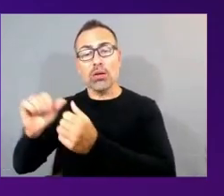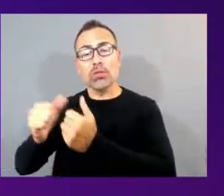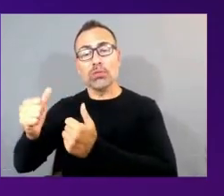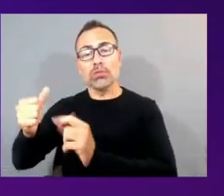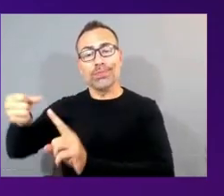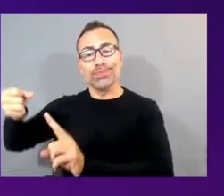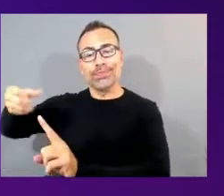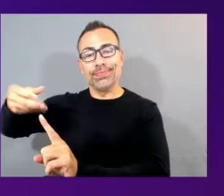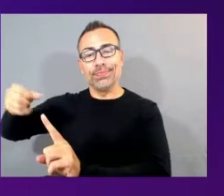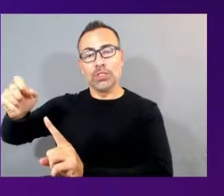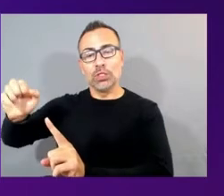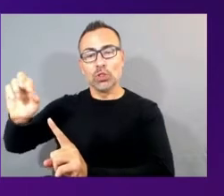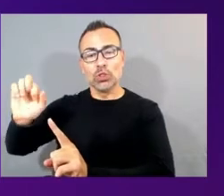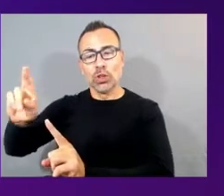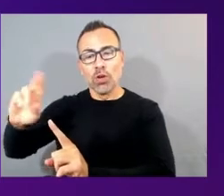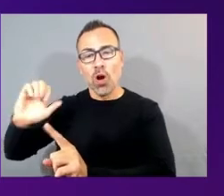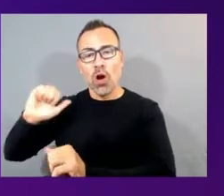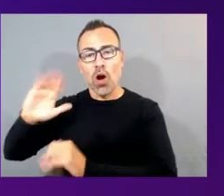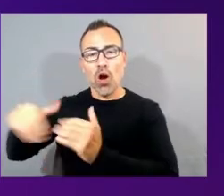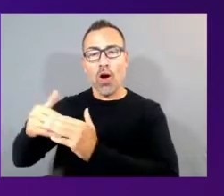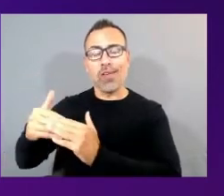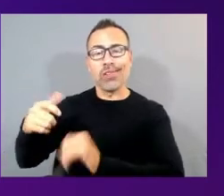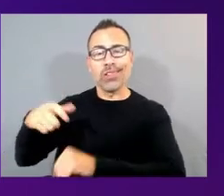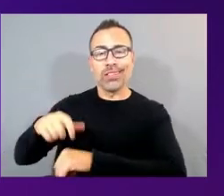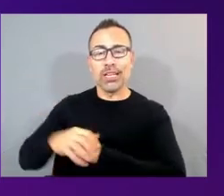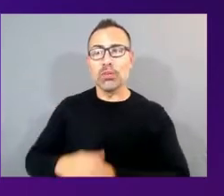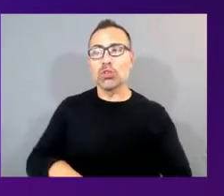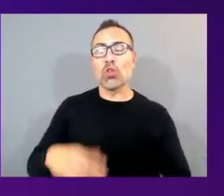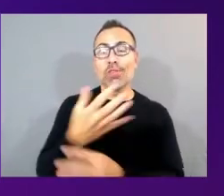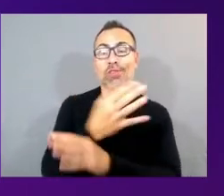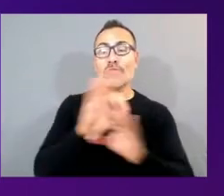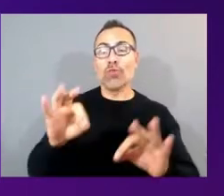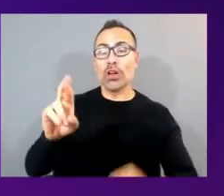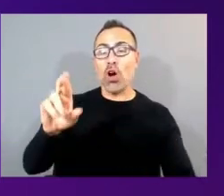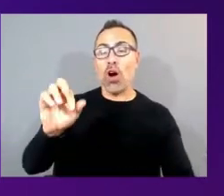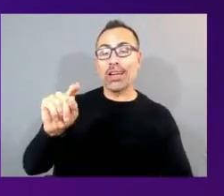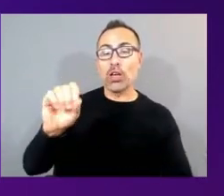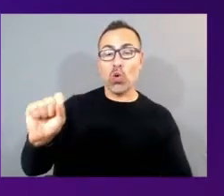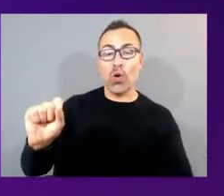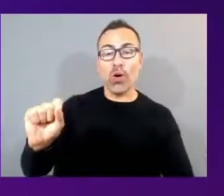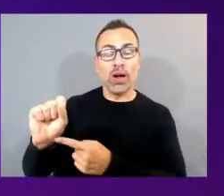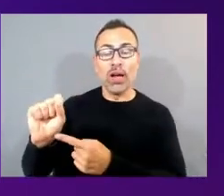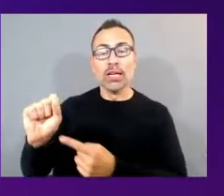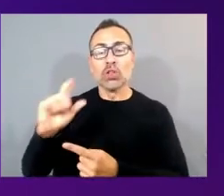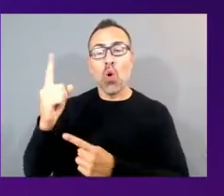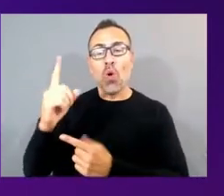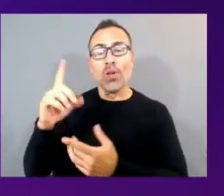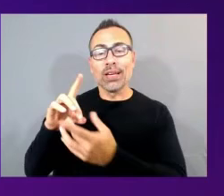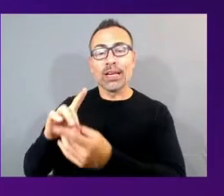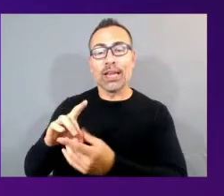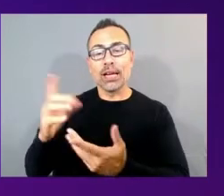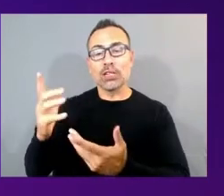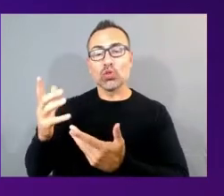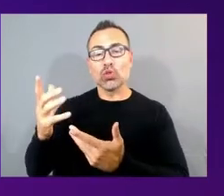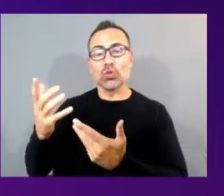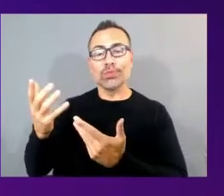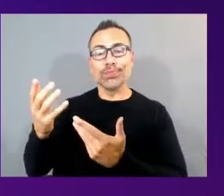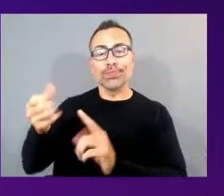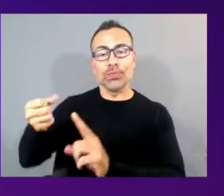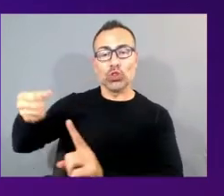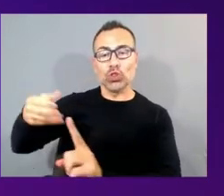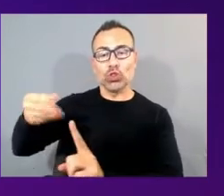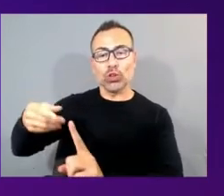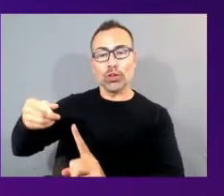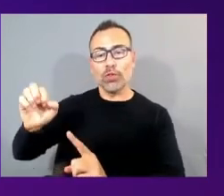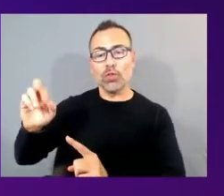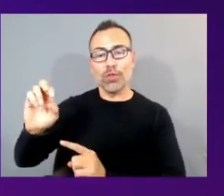FreeRTOS run on the smart lock. It doesn't connect to the server. It only connects to the server for firmware upgrades, or if someone start using a